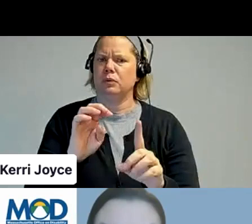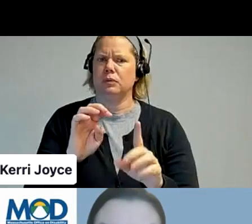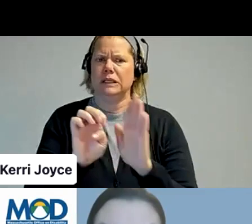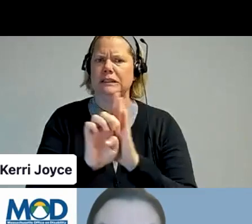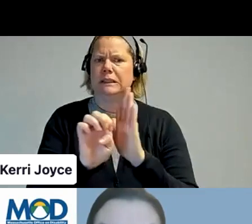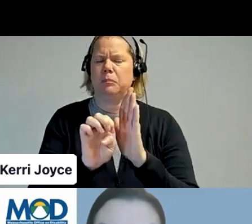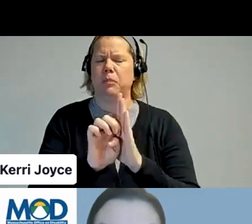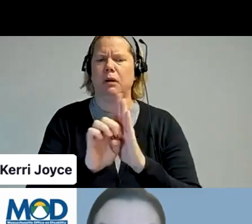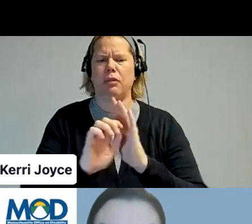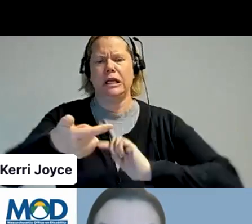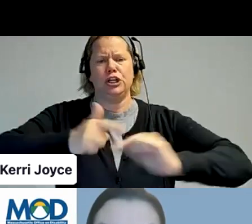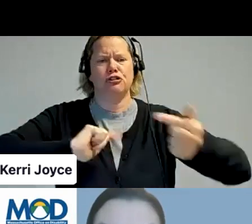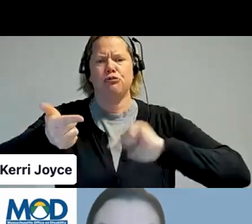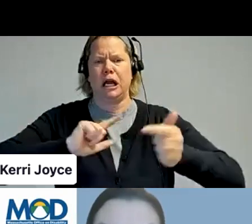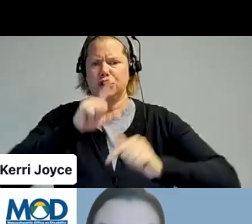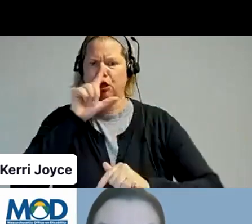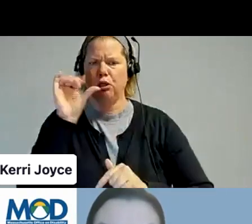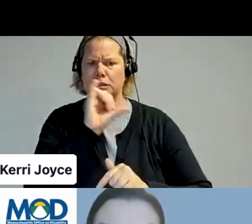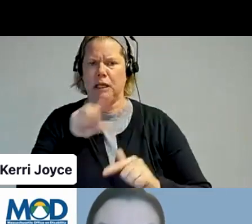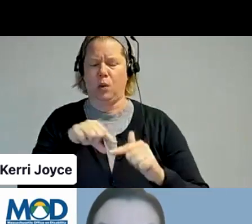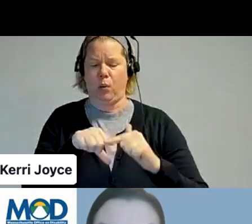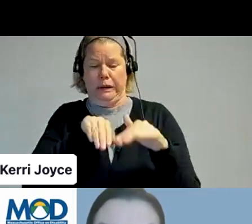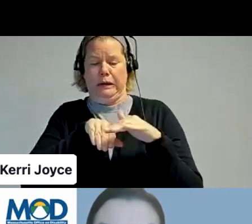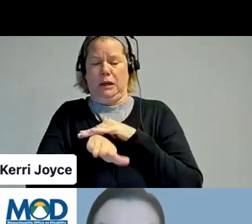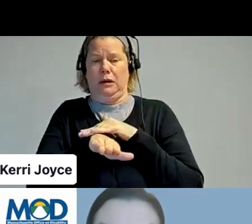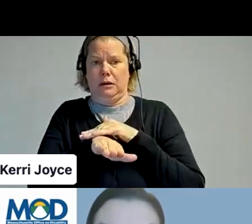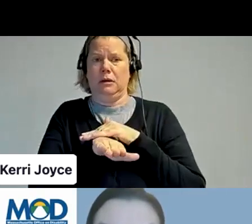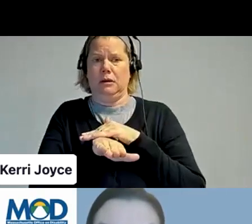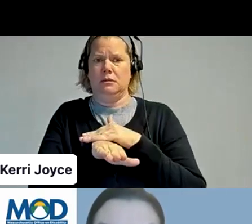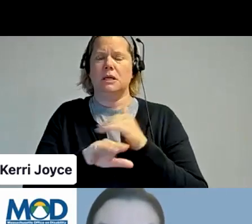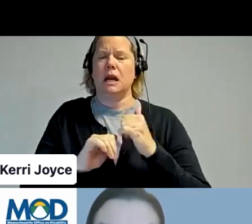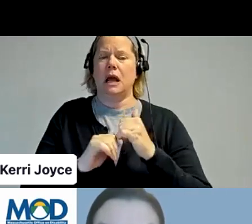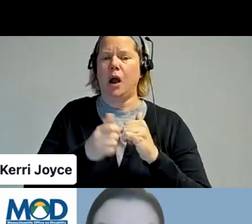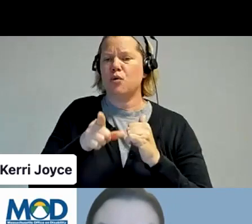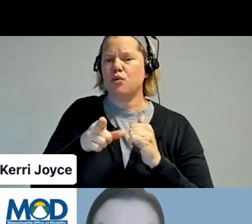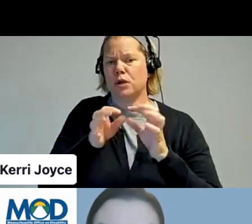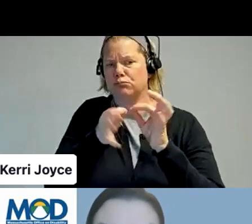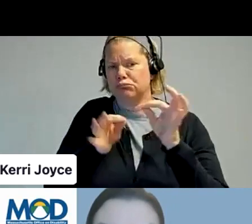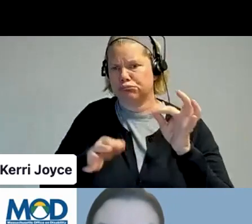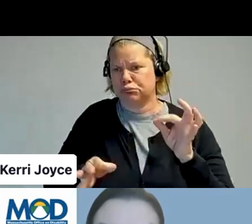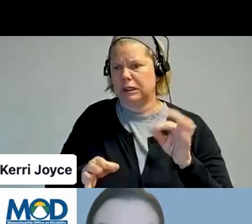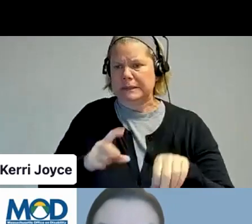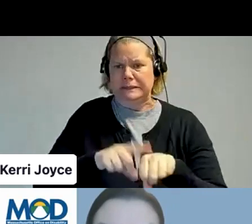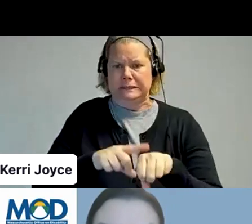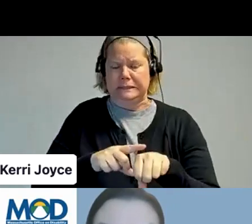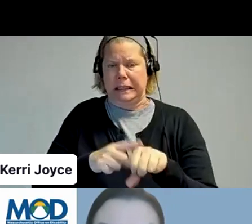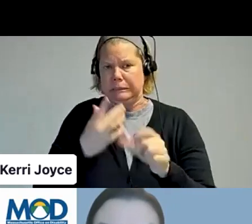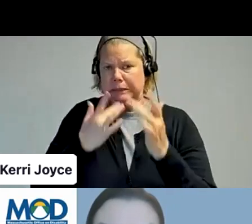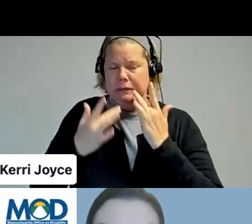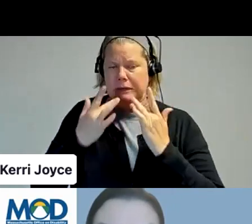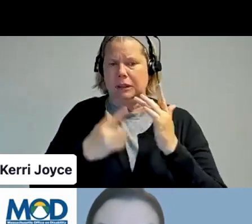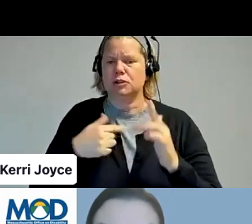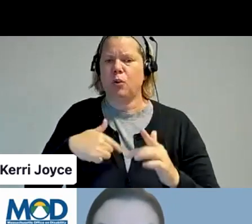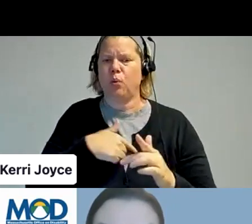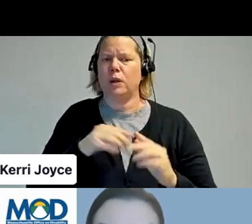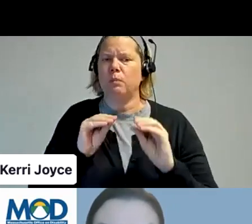interaction might be at the entrance and what sort of wording you can use. We're a bit tight on time, so we've put those examples in the